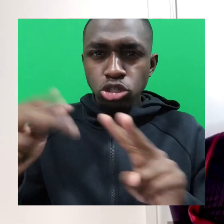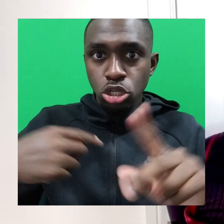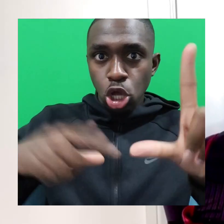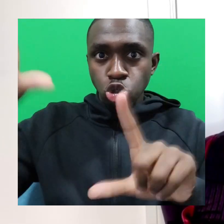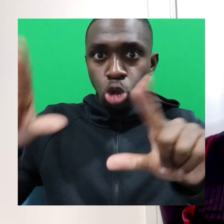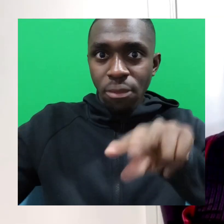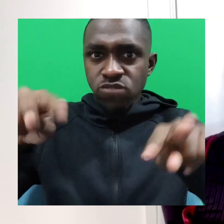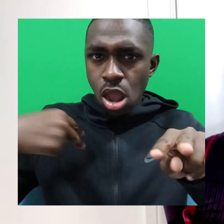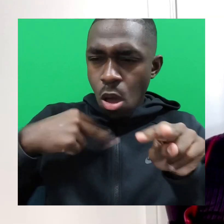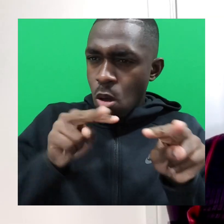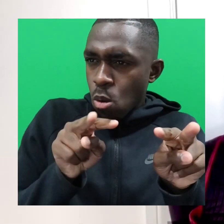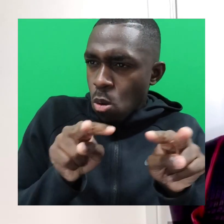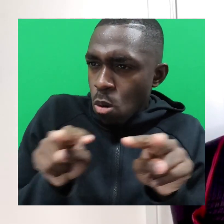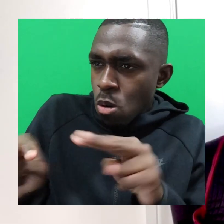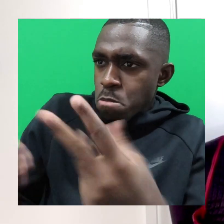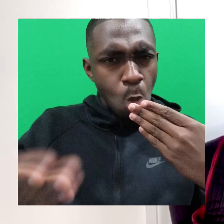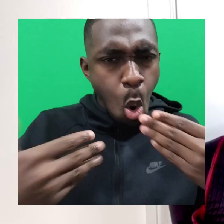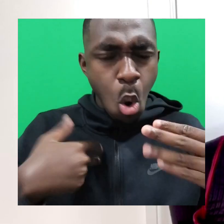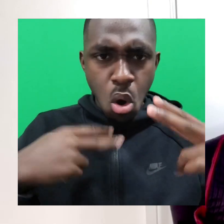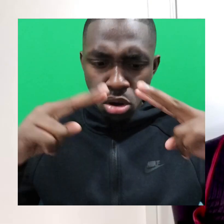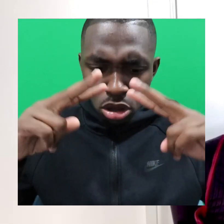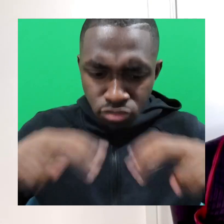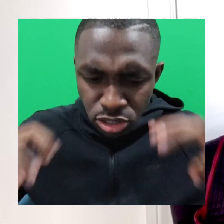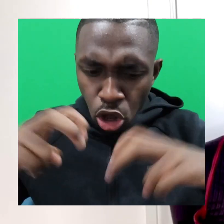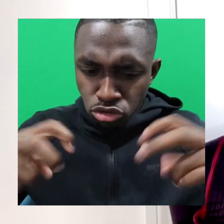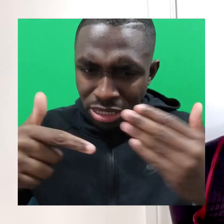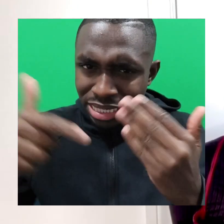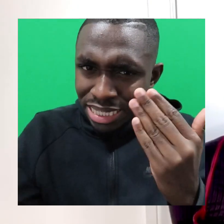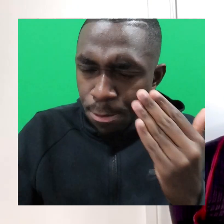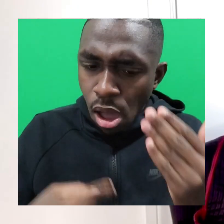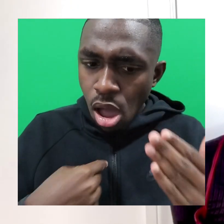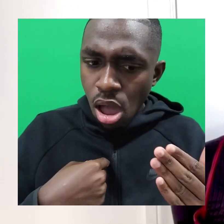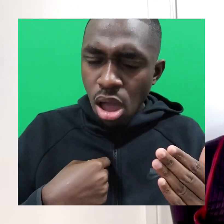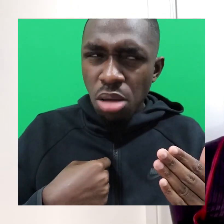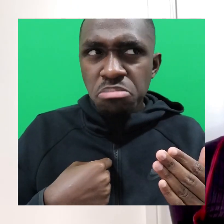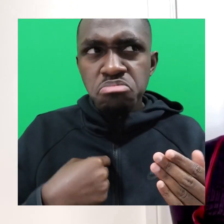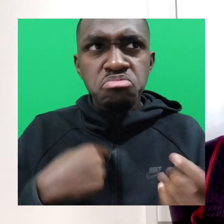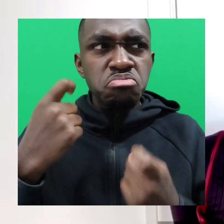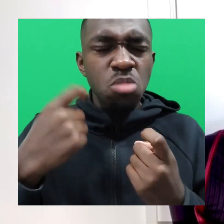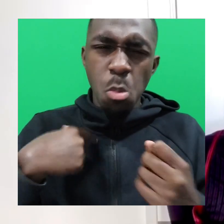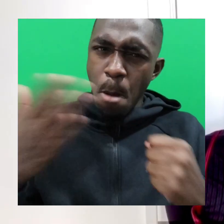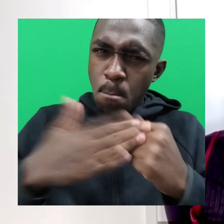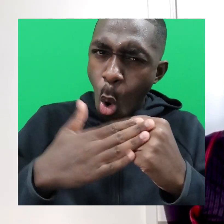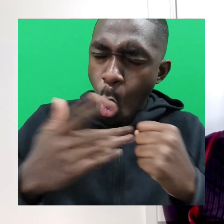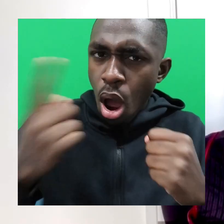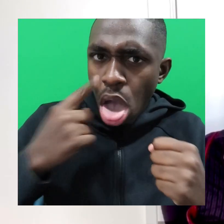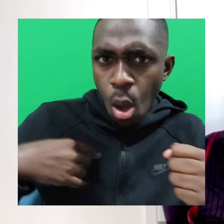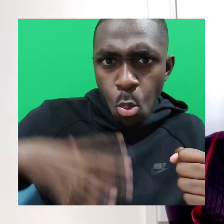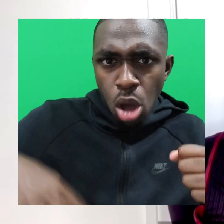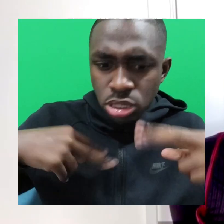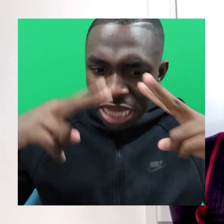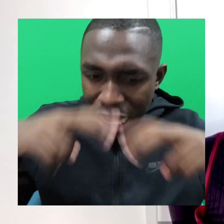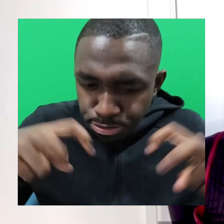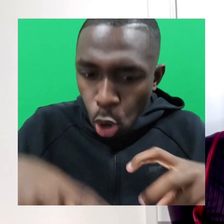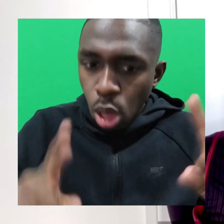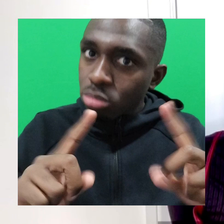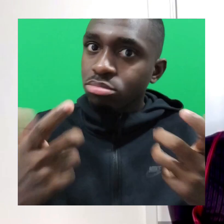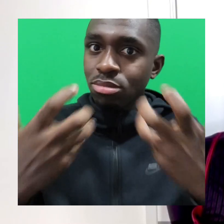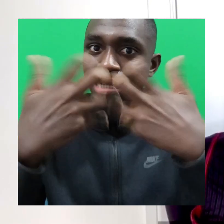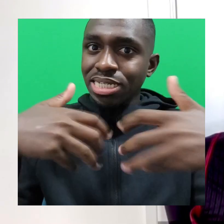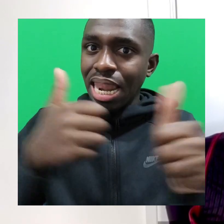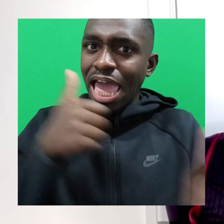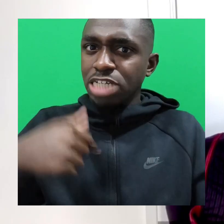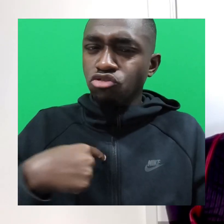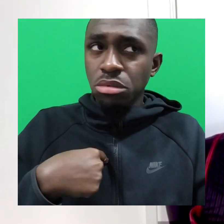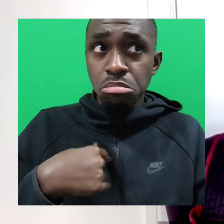looked into it, the more I wanted to explore the tech industry and maybe make a switch. I was also very interested in UX